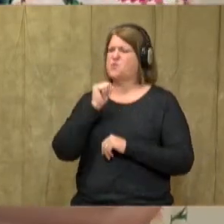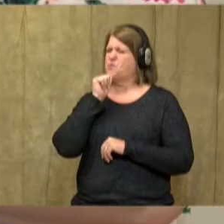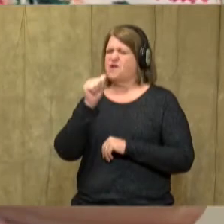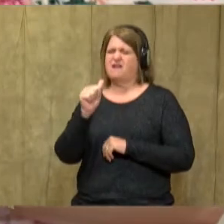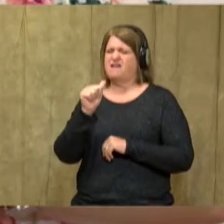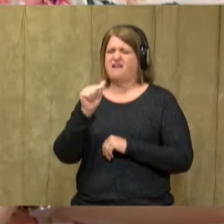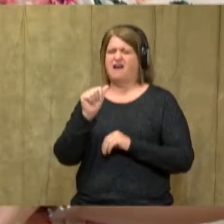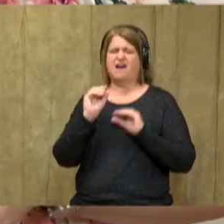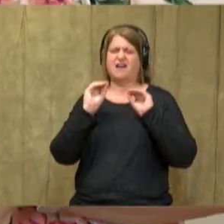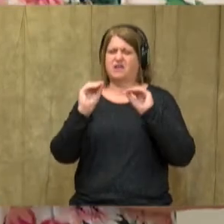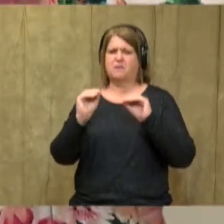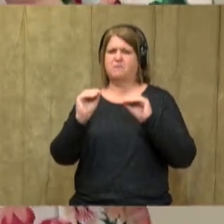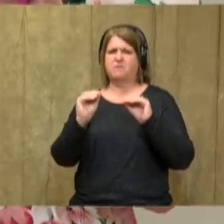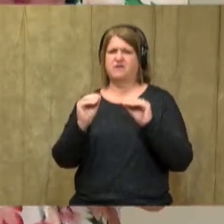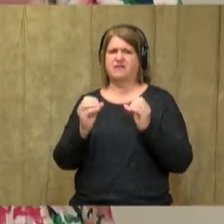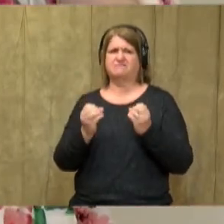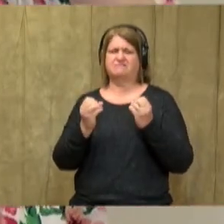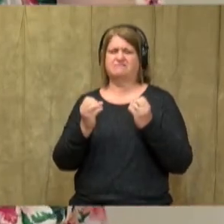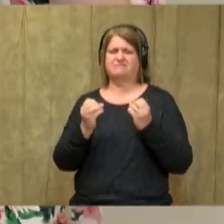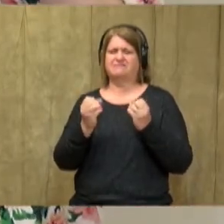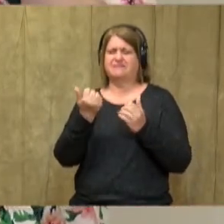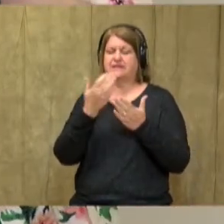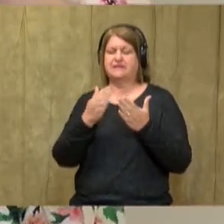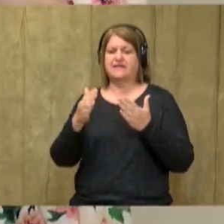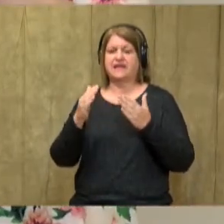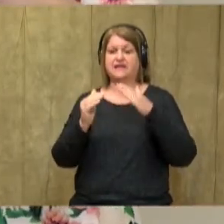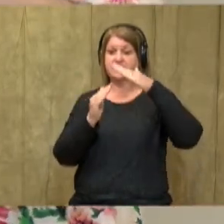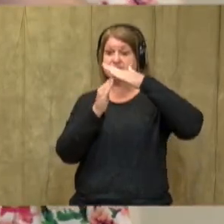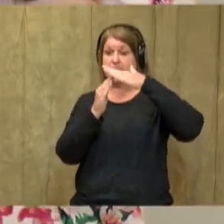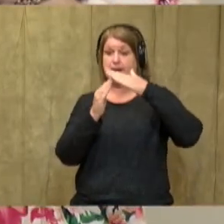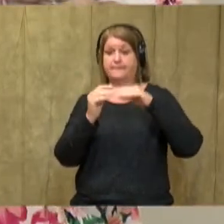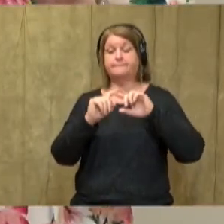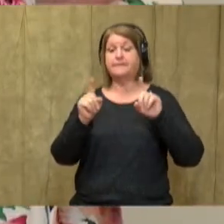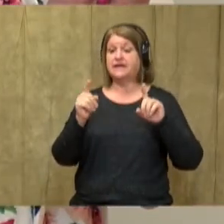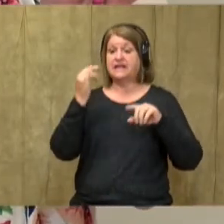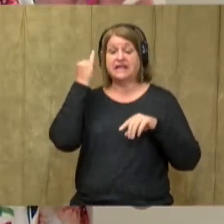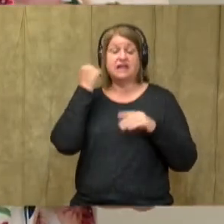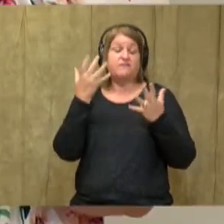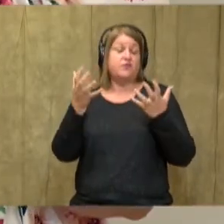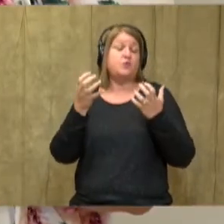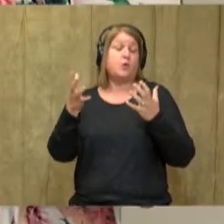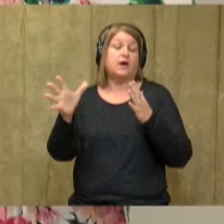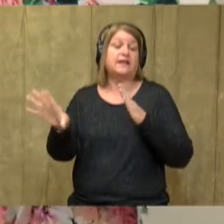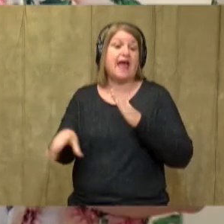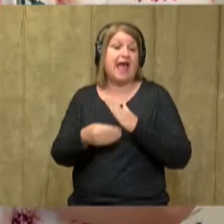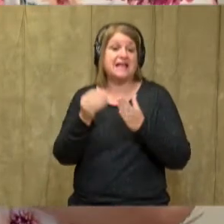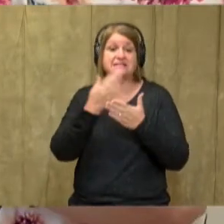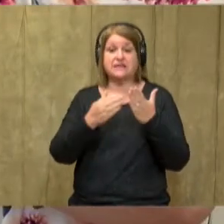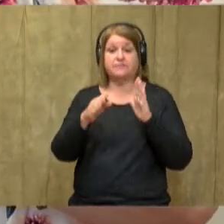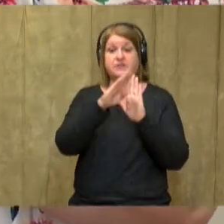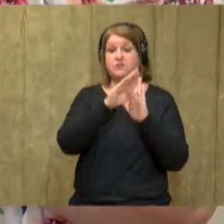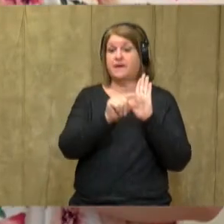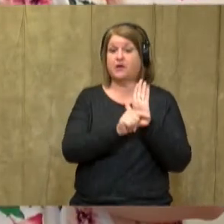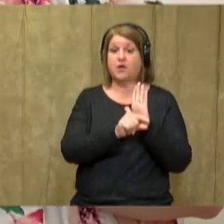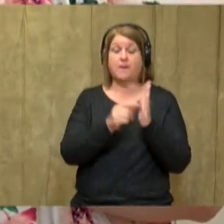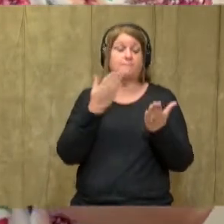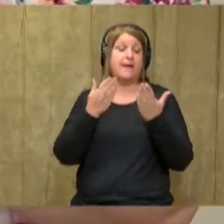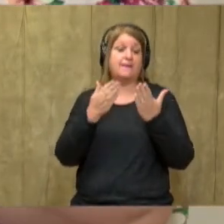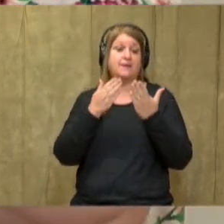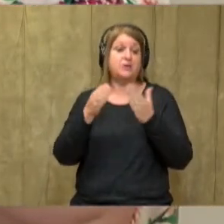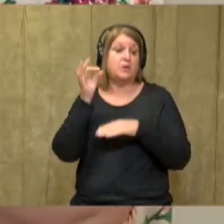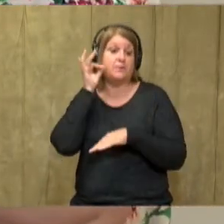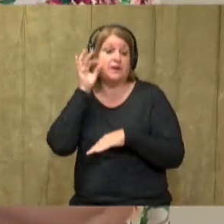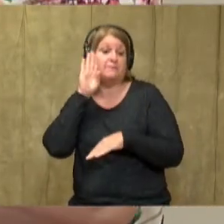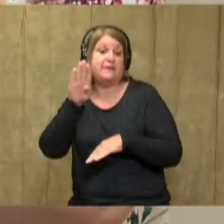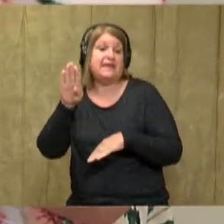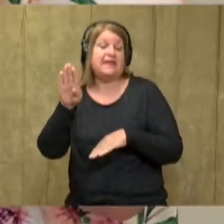add too much stuff up here, but if you want to put anything else in the background, if you have other space, maybe you want to put a little bumblebee up here or a